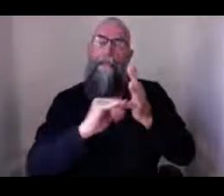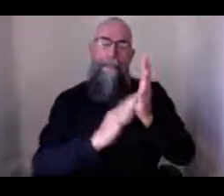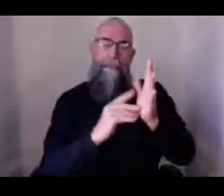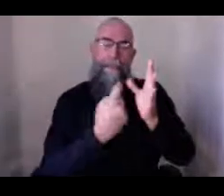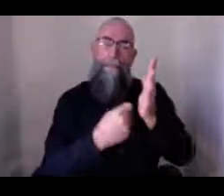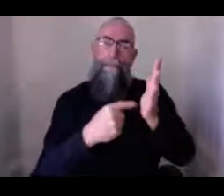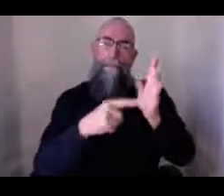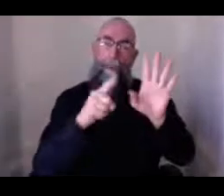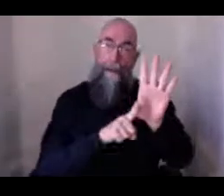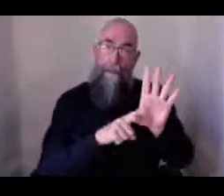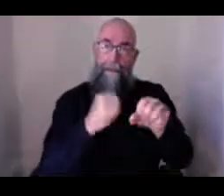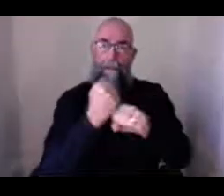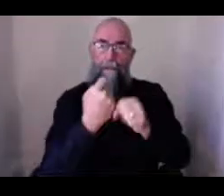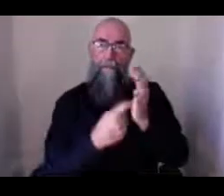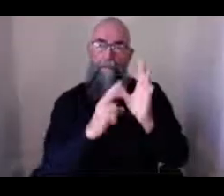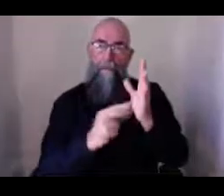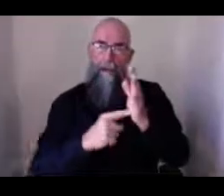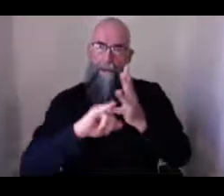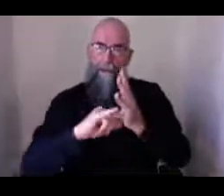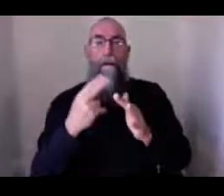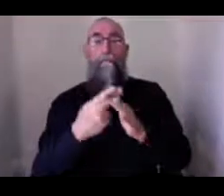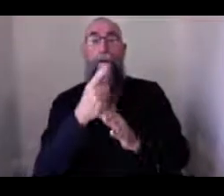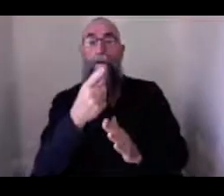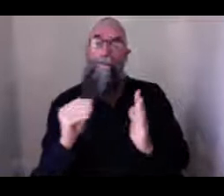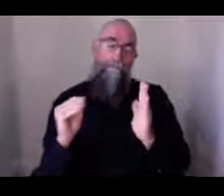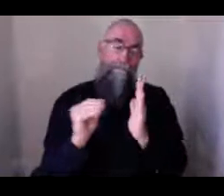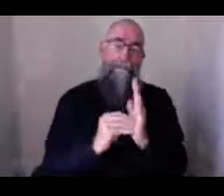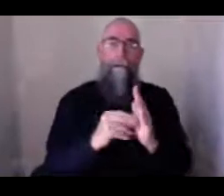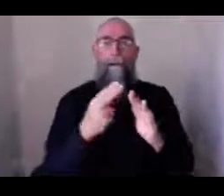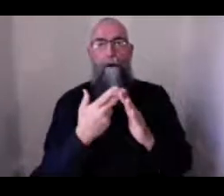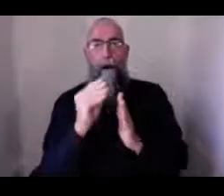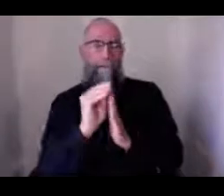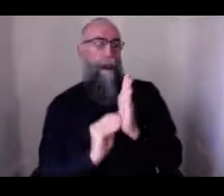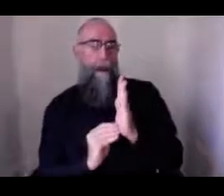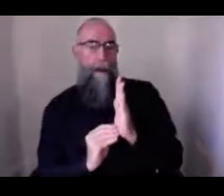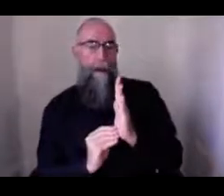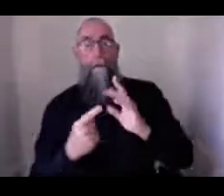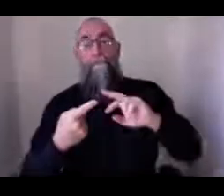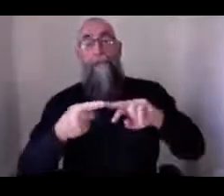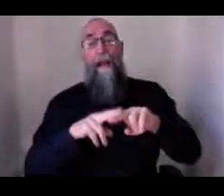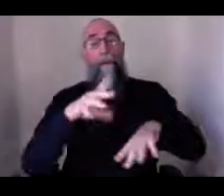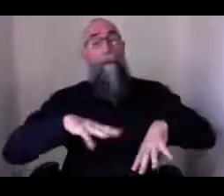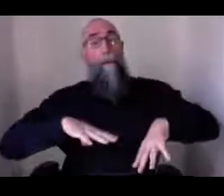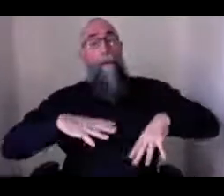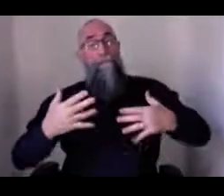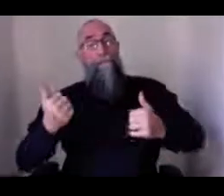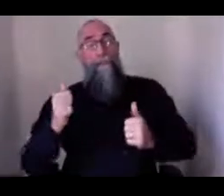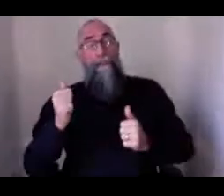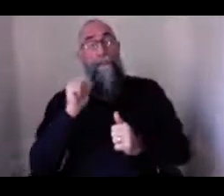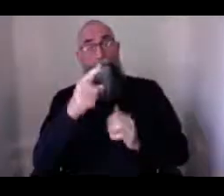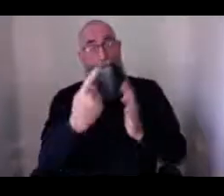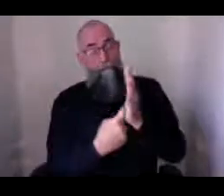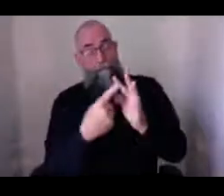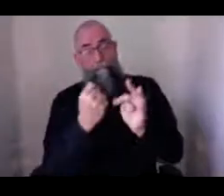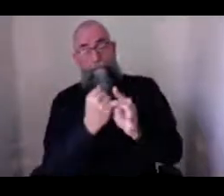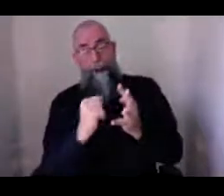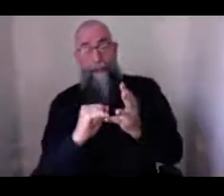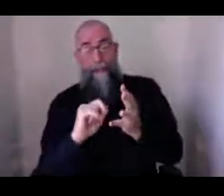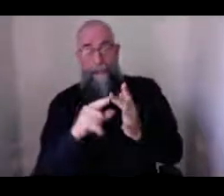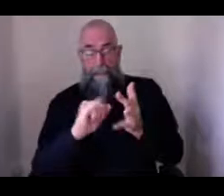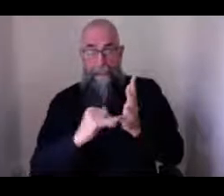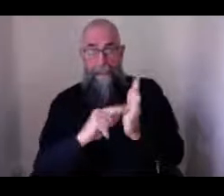start an application if you haven't done this before. If you're already registered through Smarty Grants, you will just need to log in. So once you have